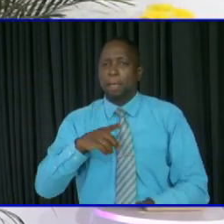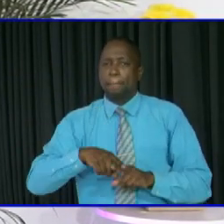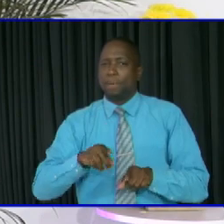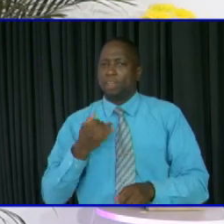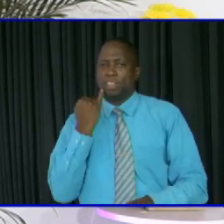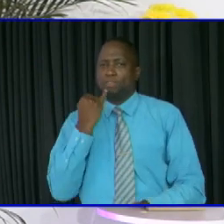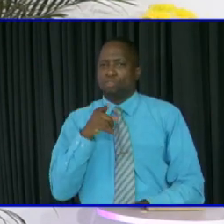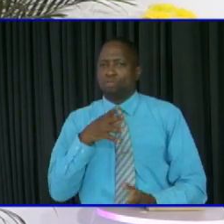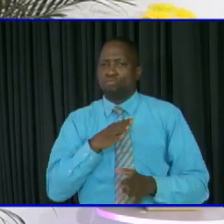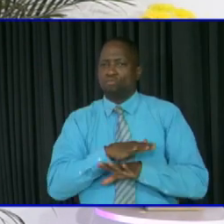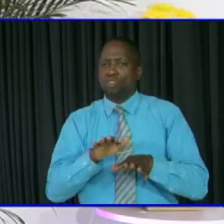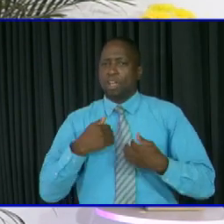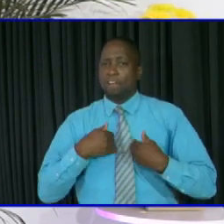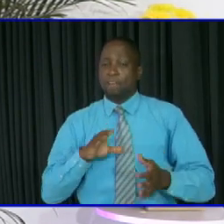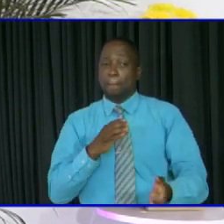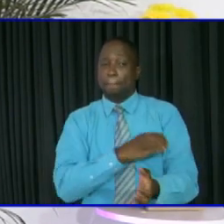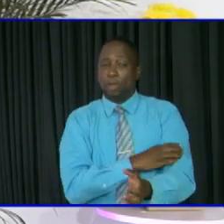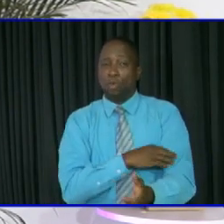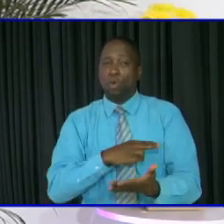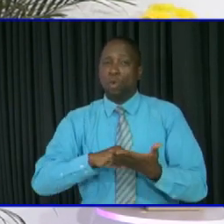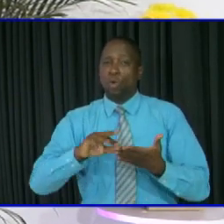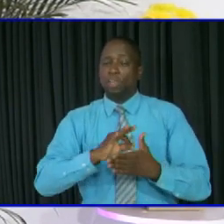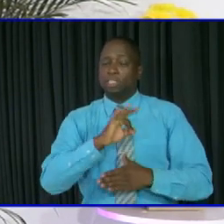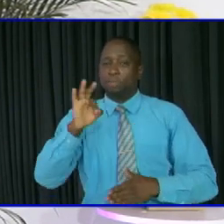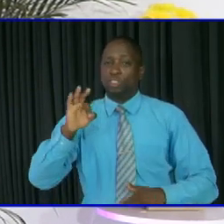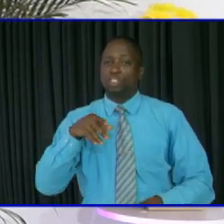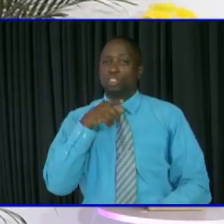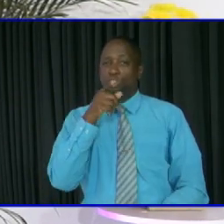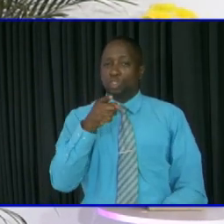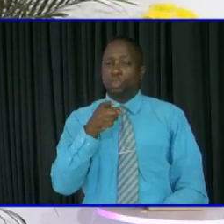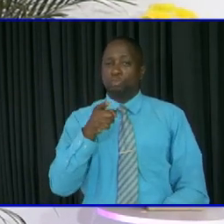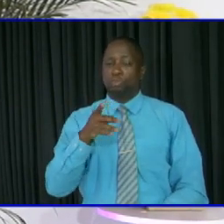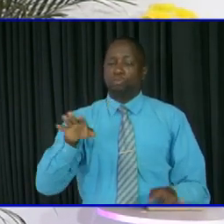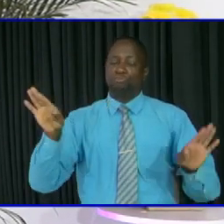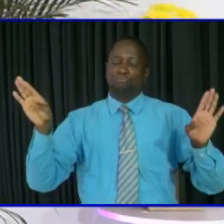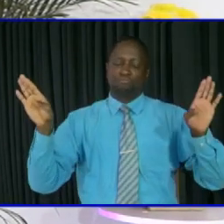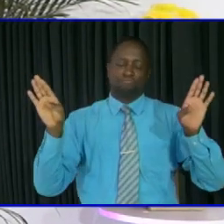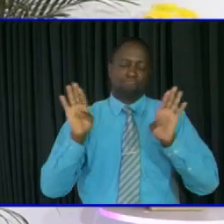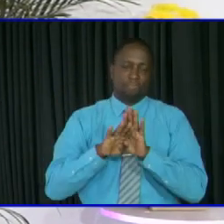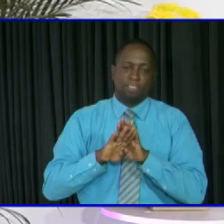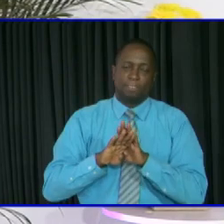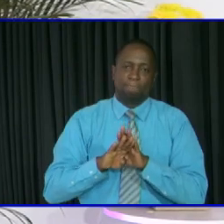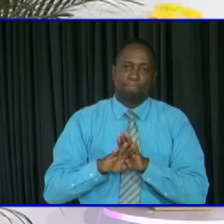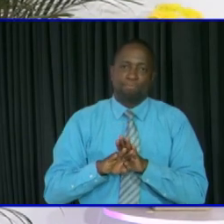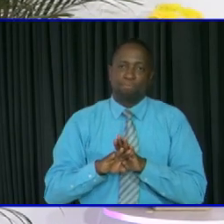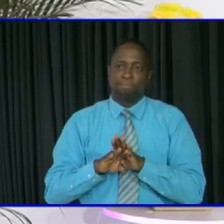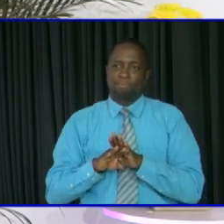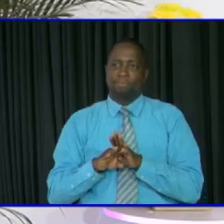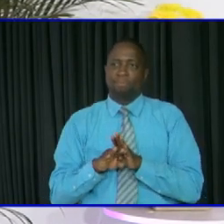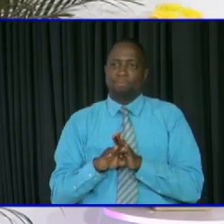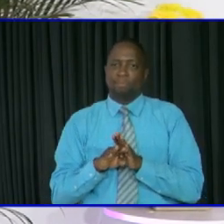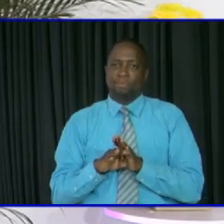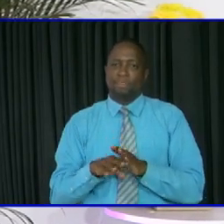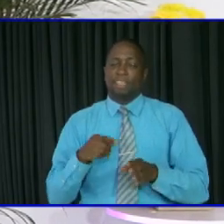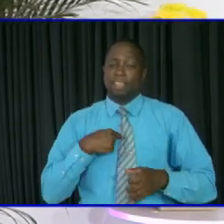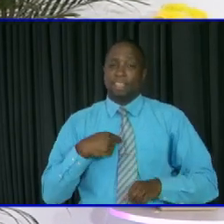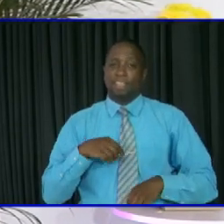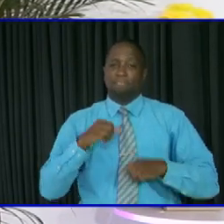Holy Spirit, you will be shut out. And while you would be shut out, I submit to you